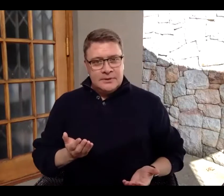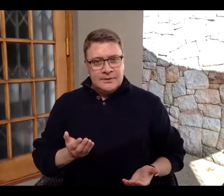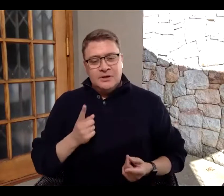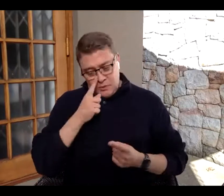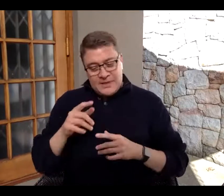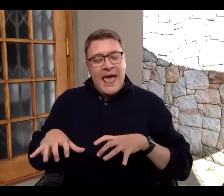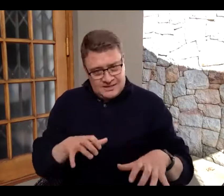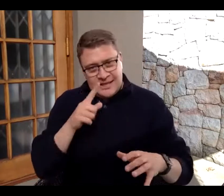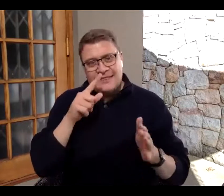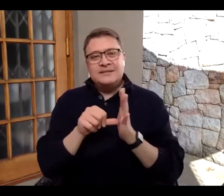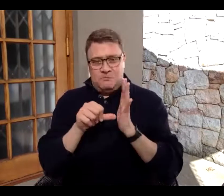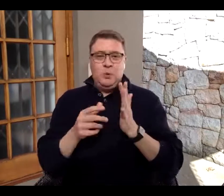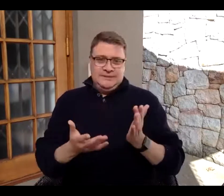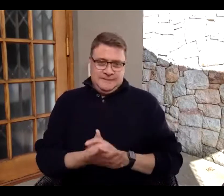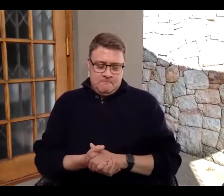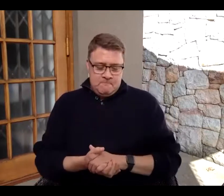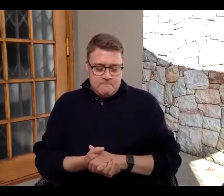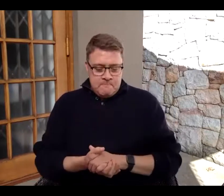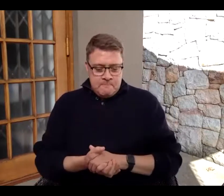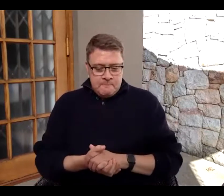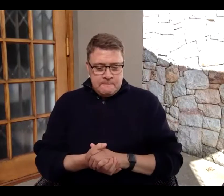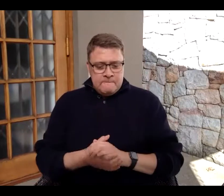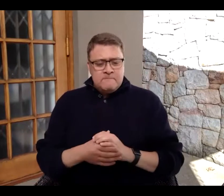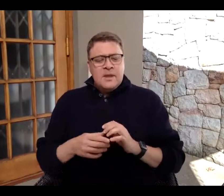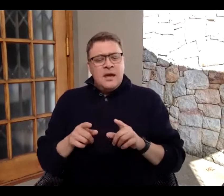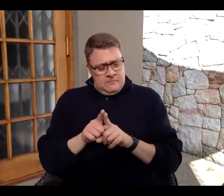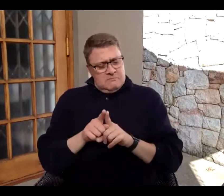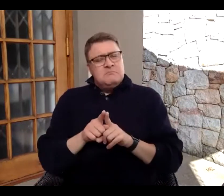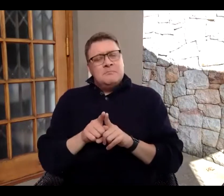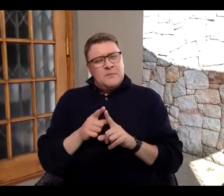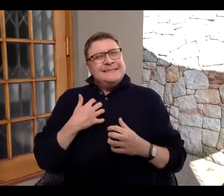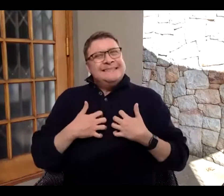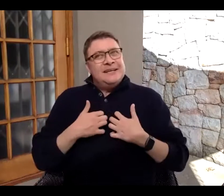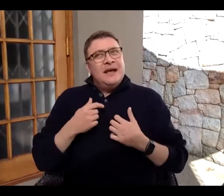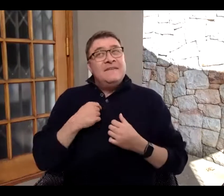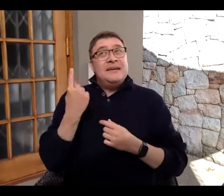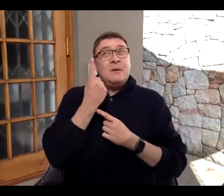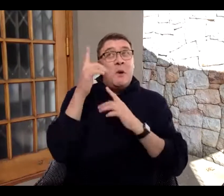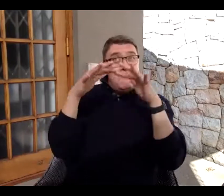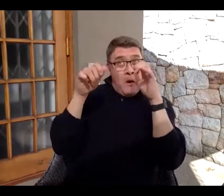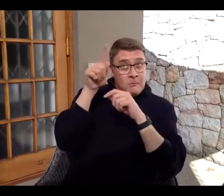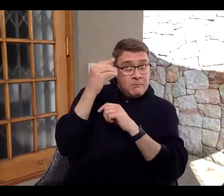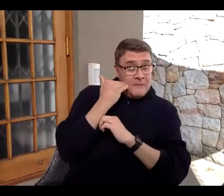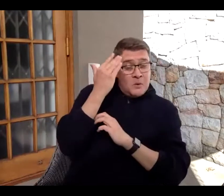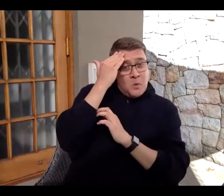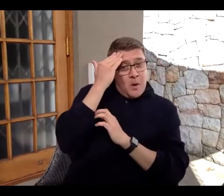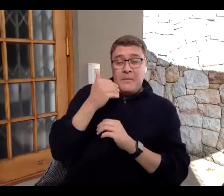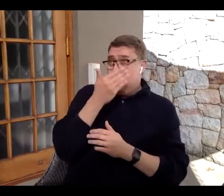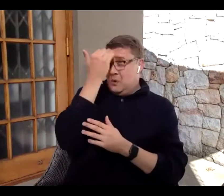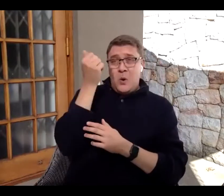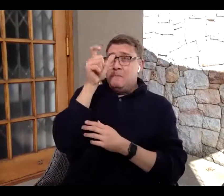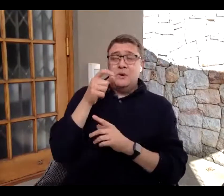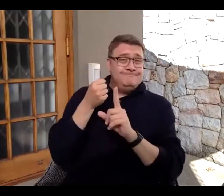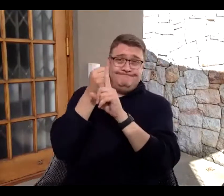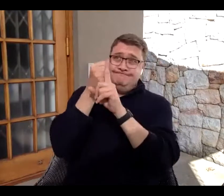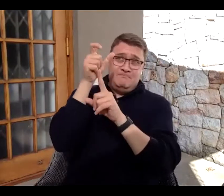it's definitely something important that we need to, but I will be keen if someone knows that, because I'm being honest, I don't know of someone driving that,